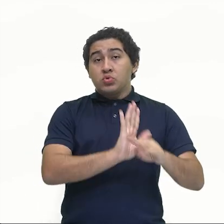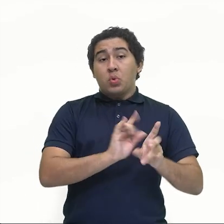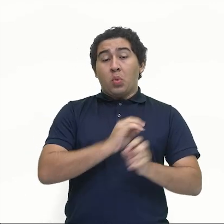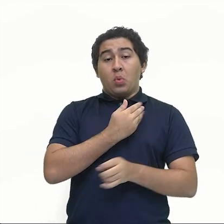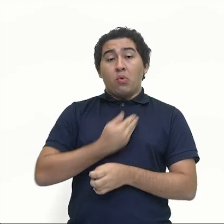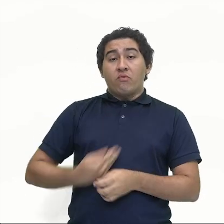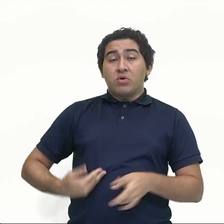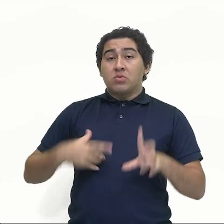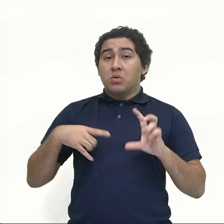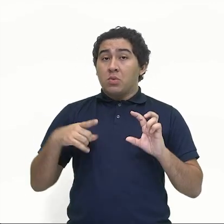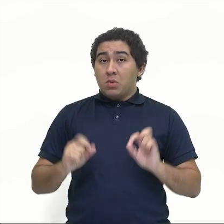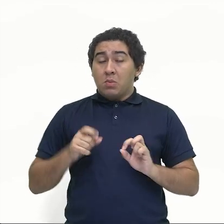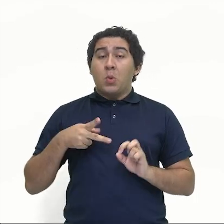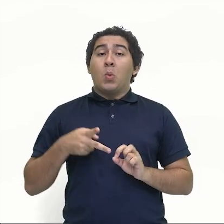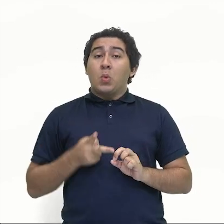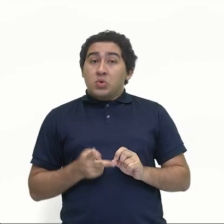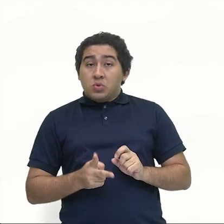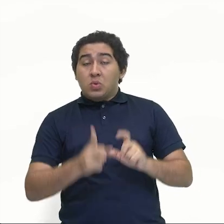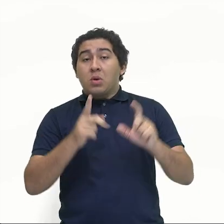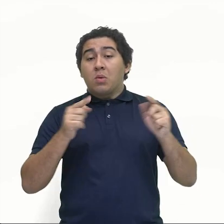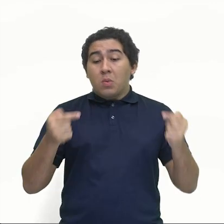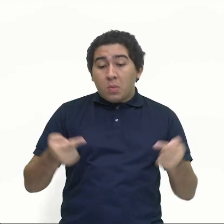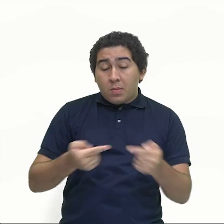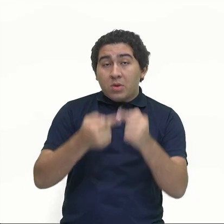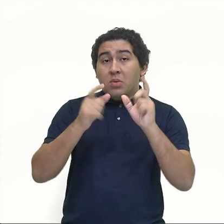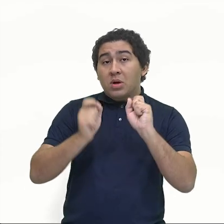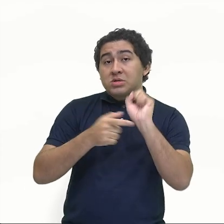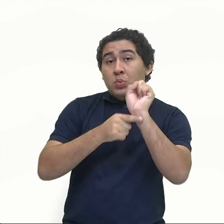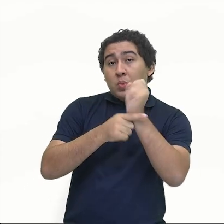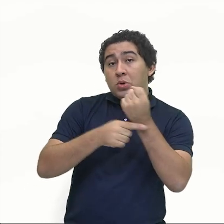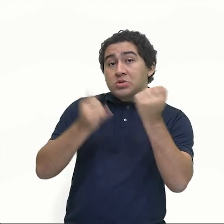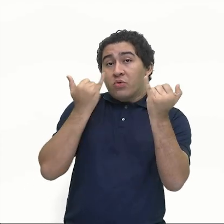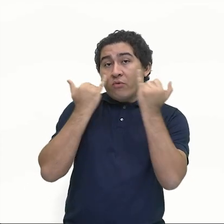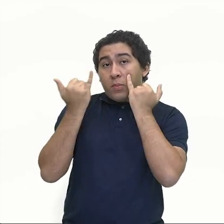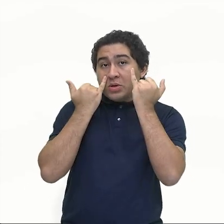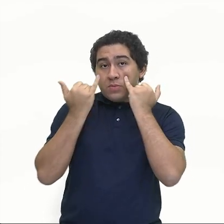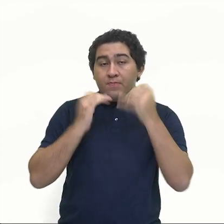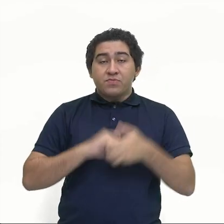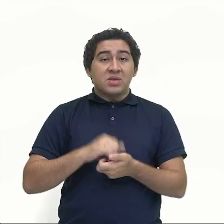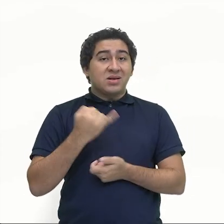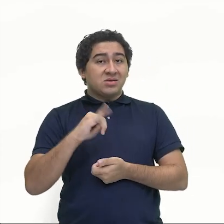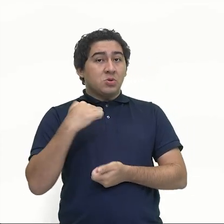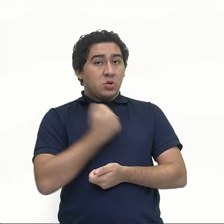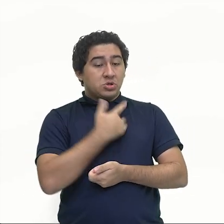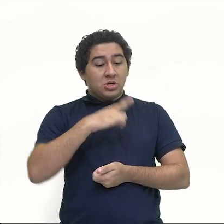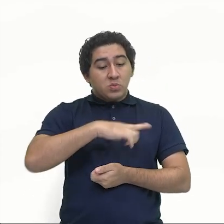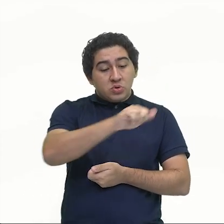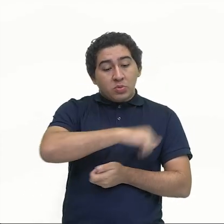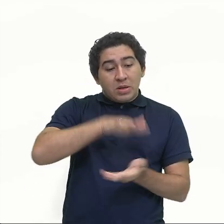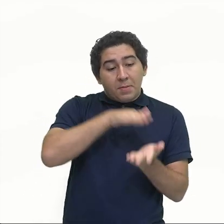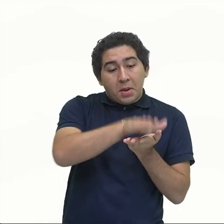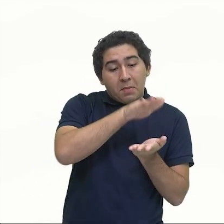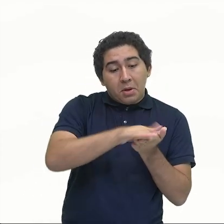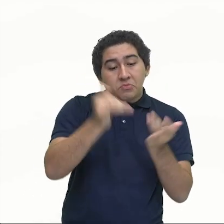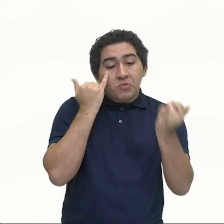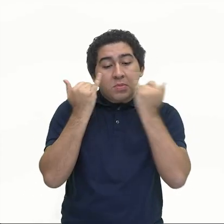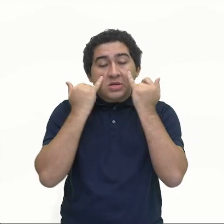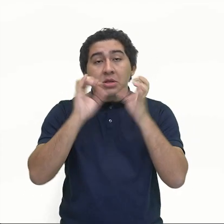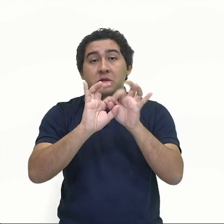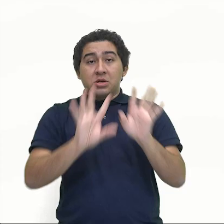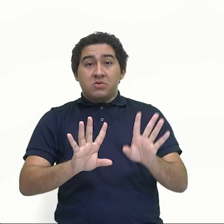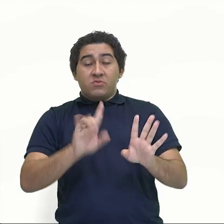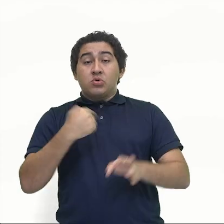a manter-se accountable, confiável, ok? Se nós temos uma imprensa livre, o nosso governo ele é